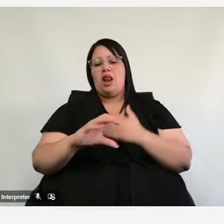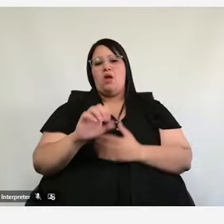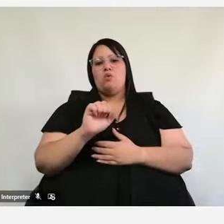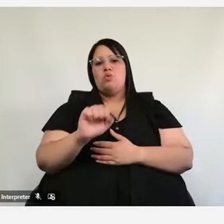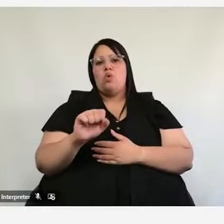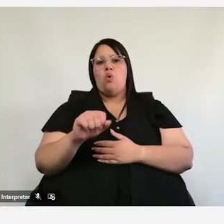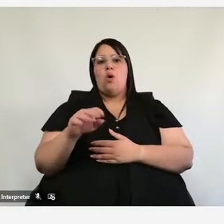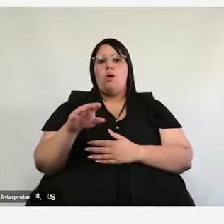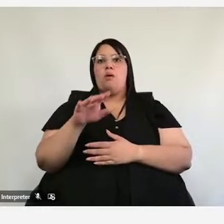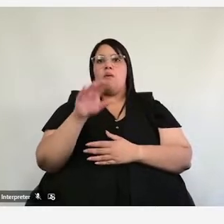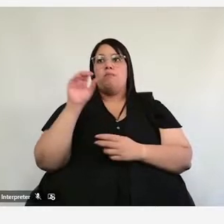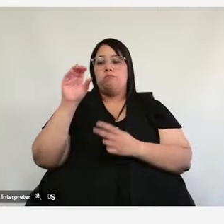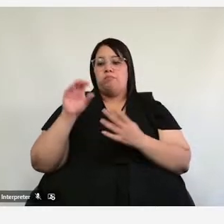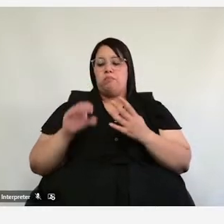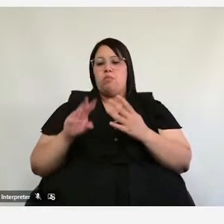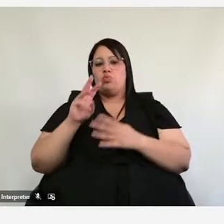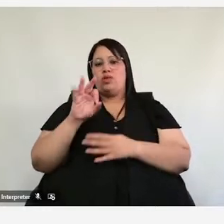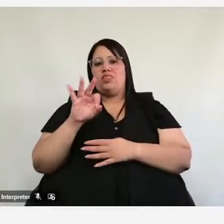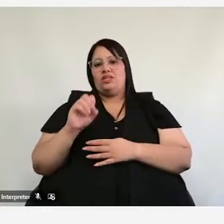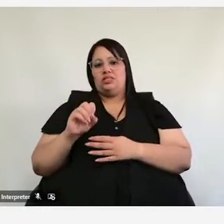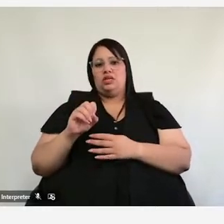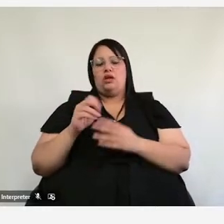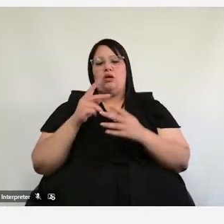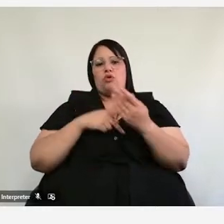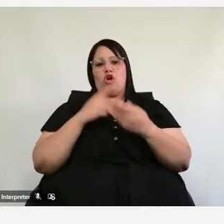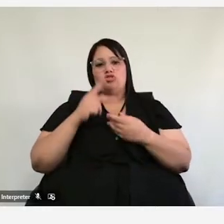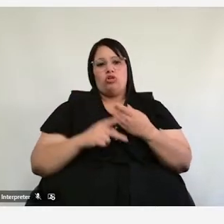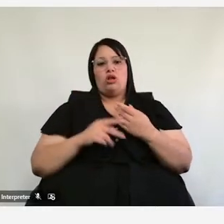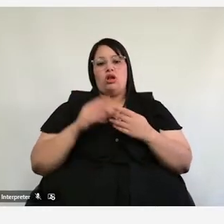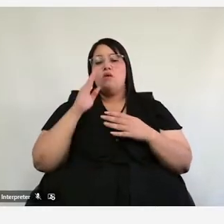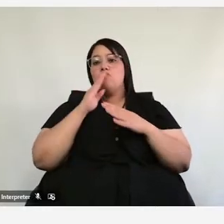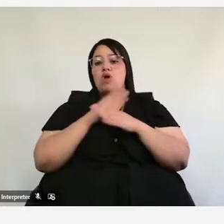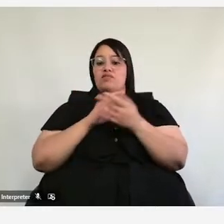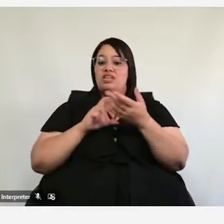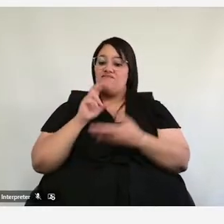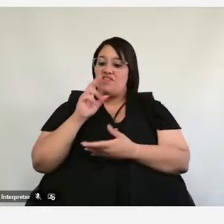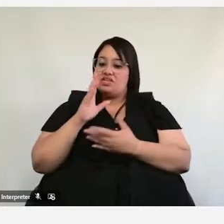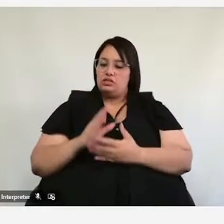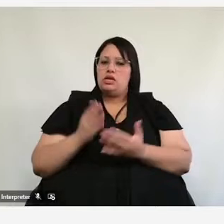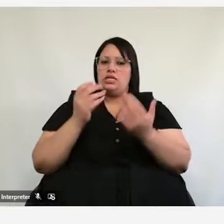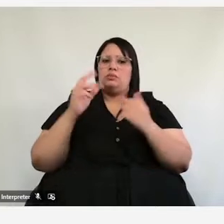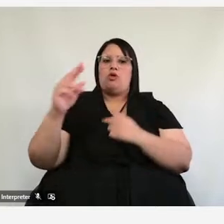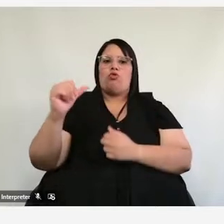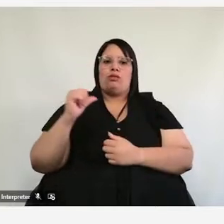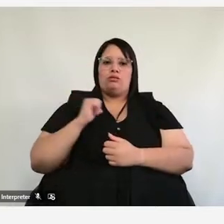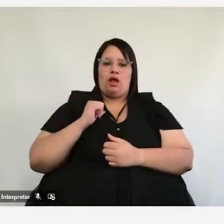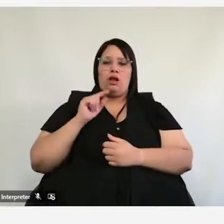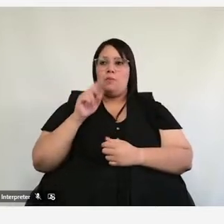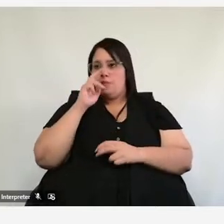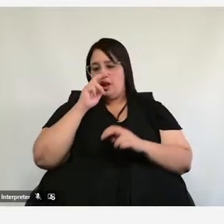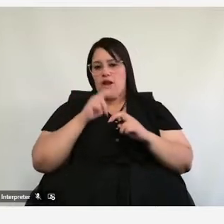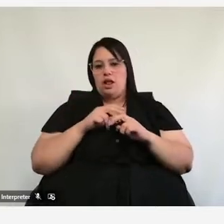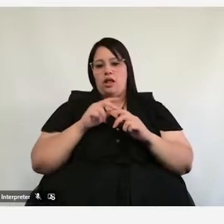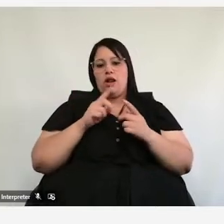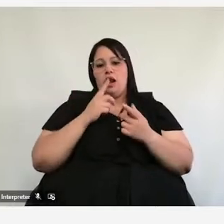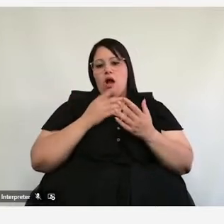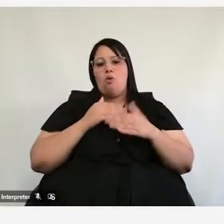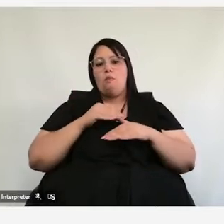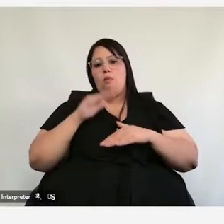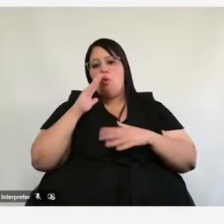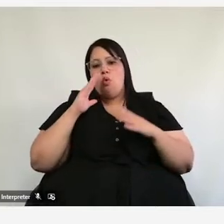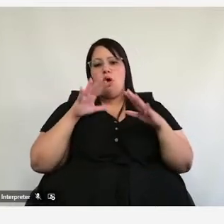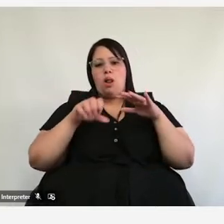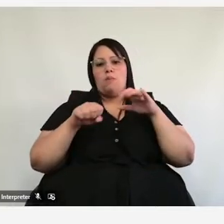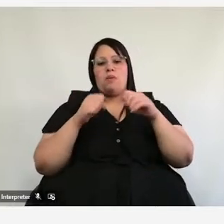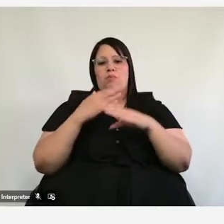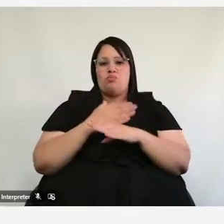bankable projects by 2030. Private investors expect a return, which could lead to creeping privatization,